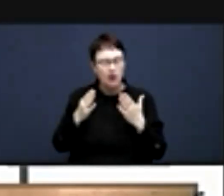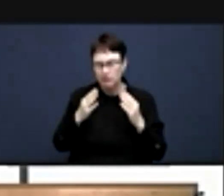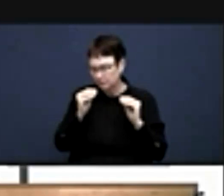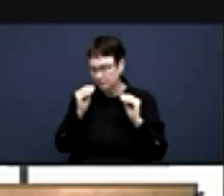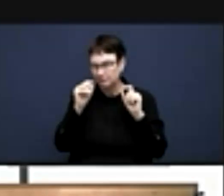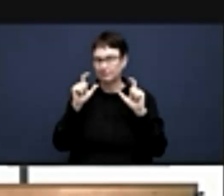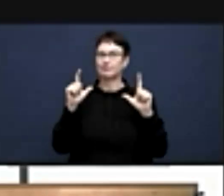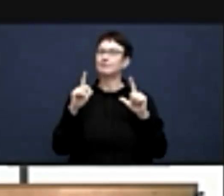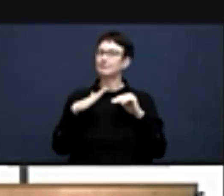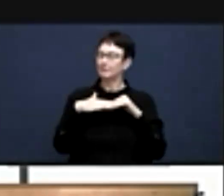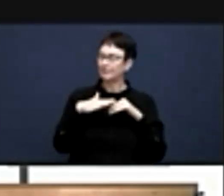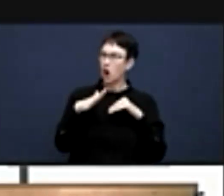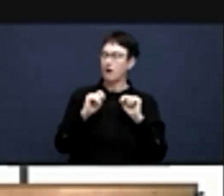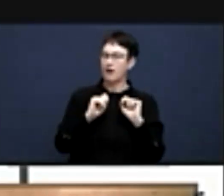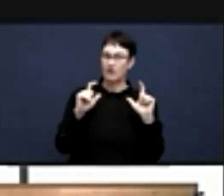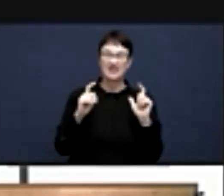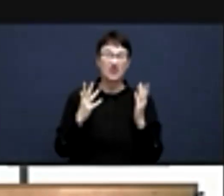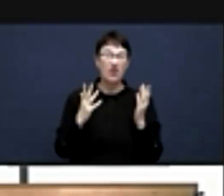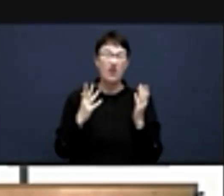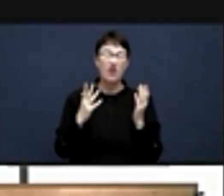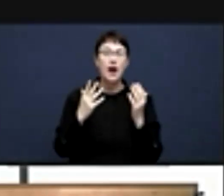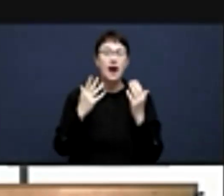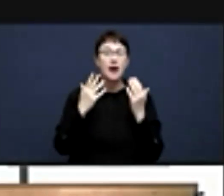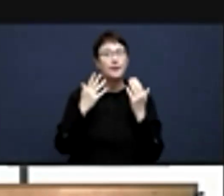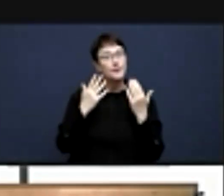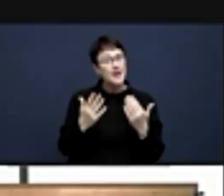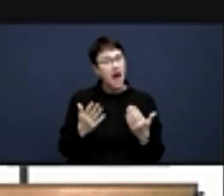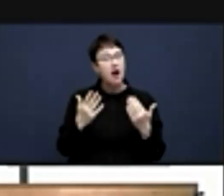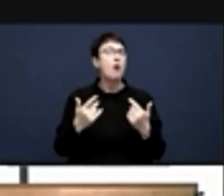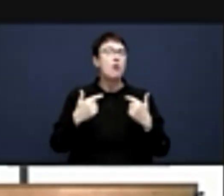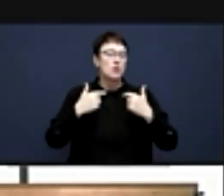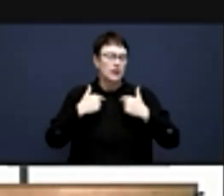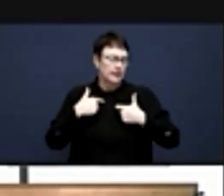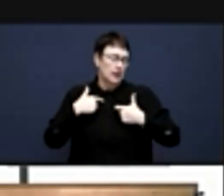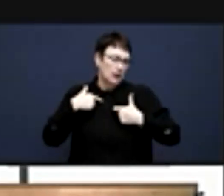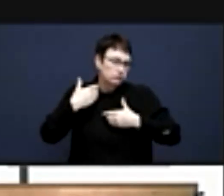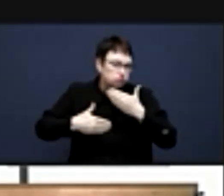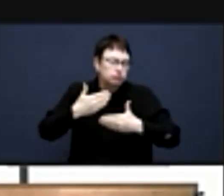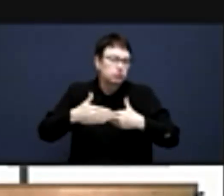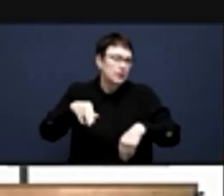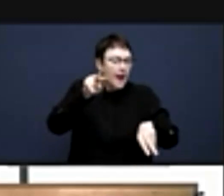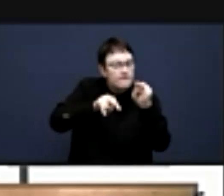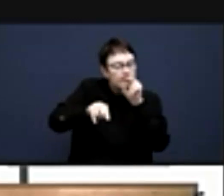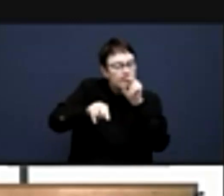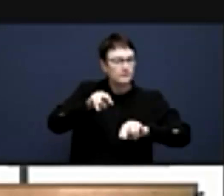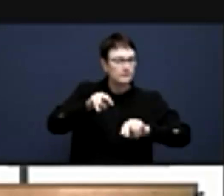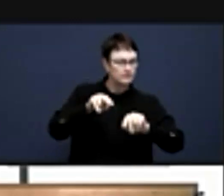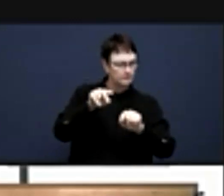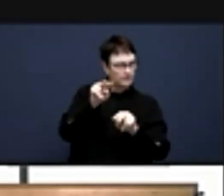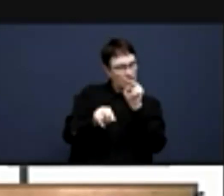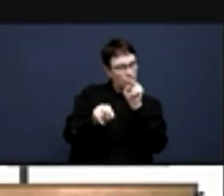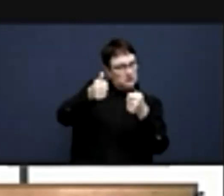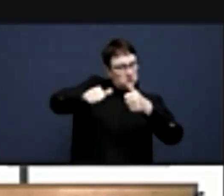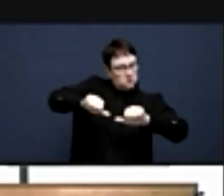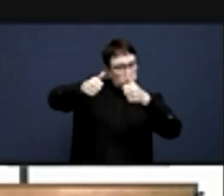do the evaluation, but we are seeing significant progress there. And hopefully we'll want to roll